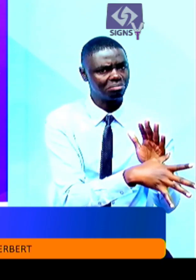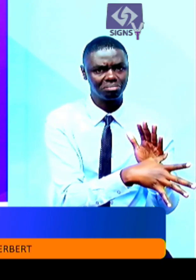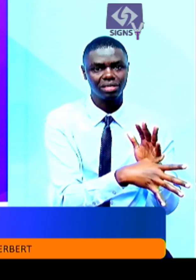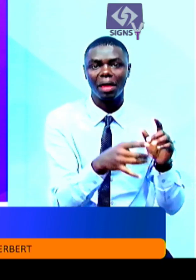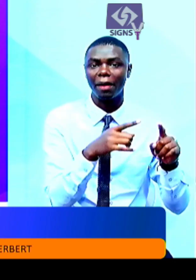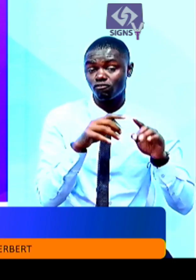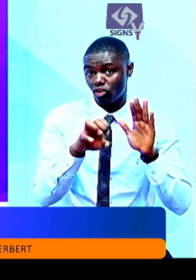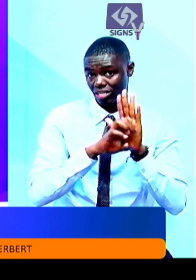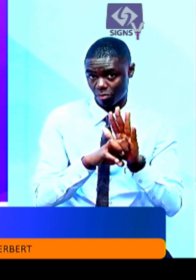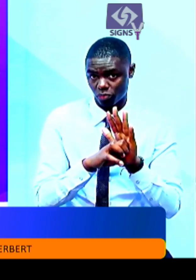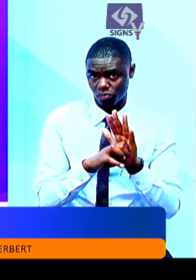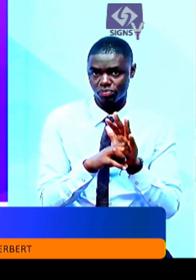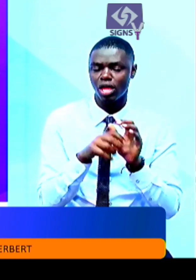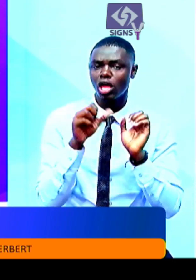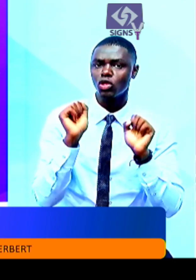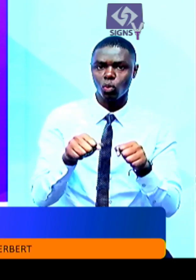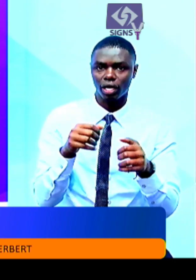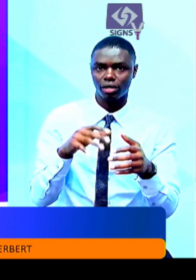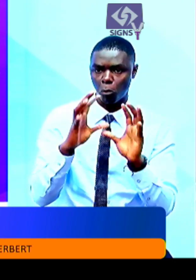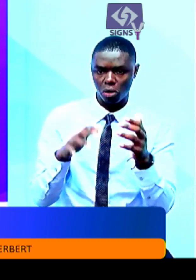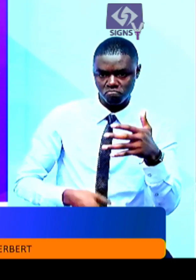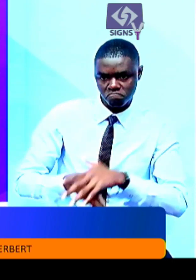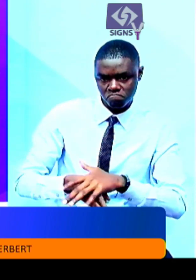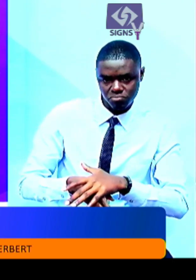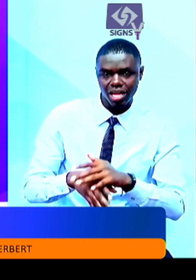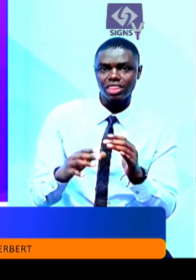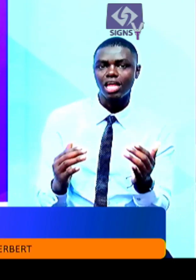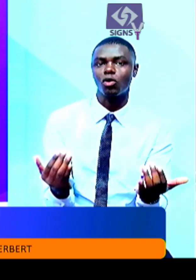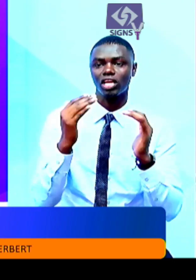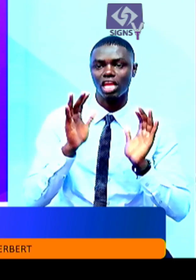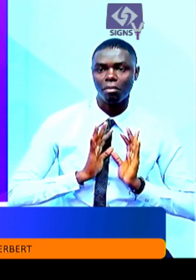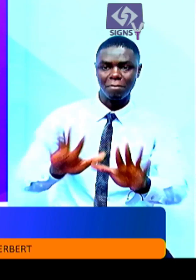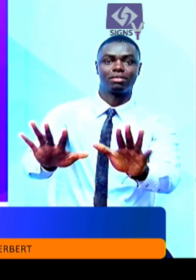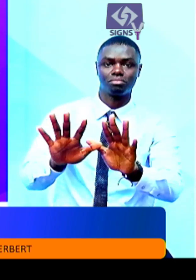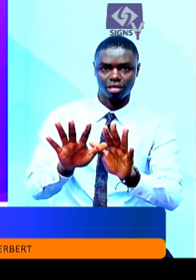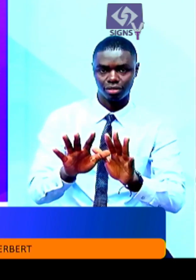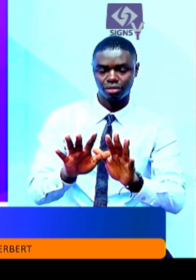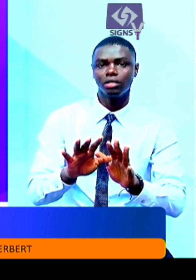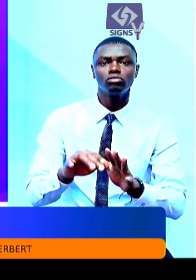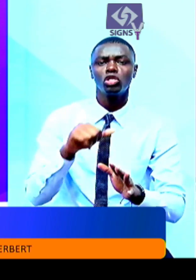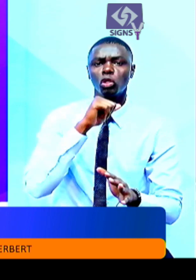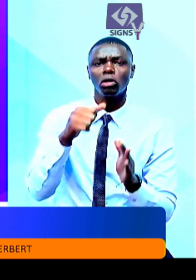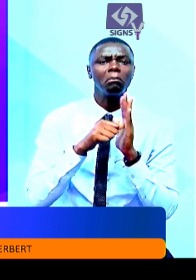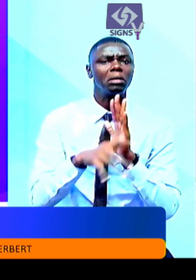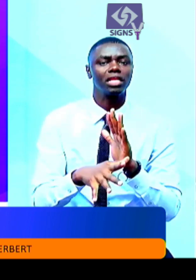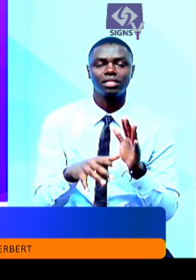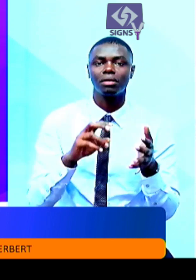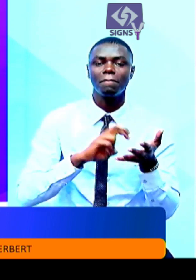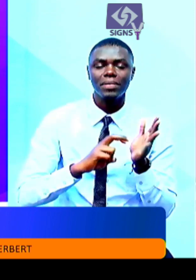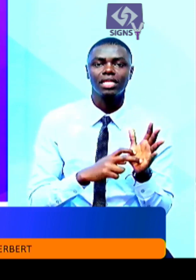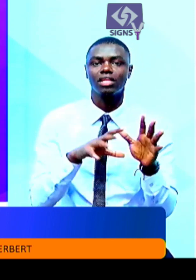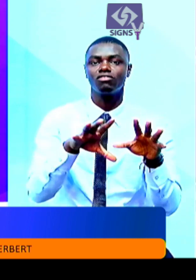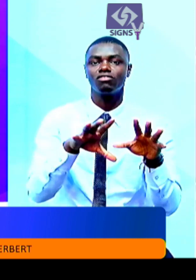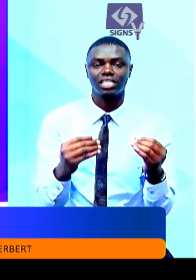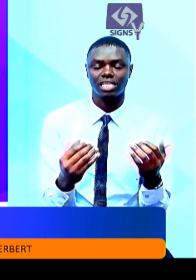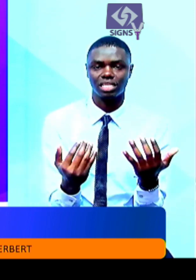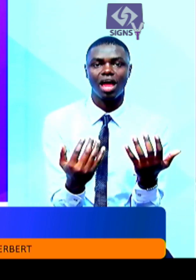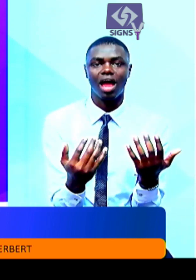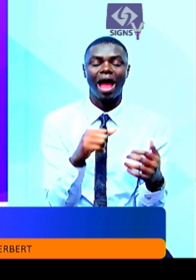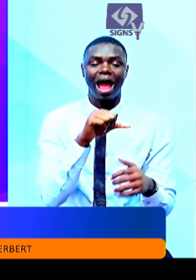Just for example, you can kick a ball, then the goalkeeper punch it back to you. It's not a betrayal. Then you just take an advantage of the fact that he has punched the